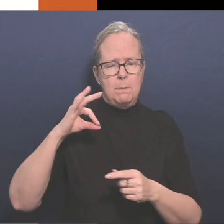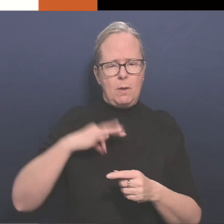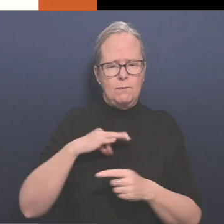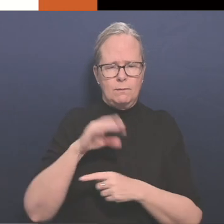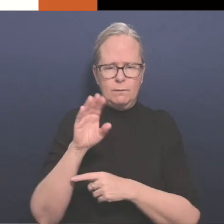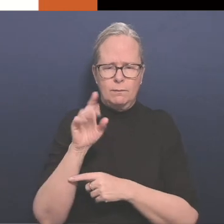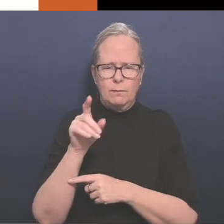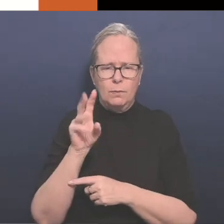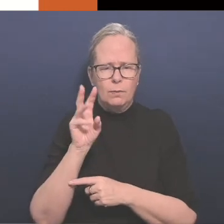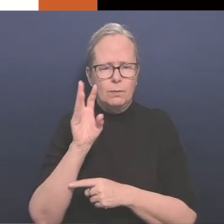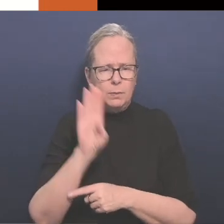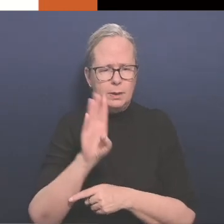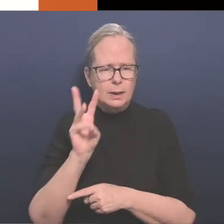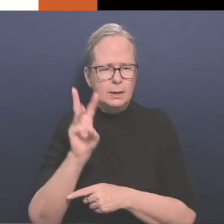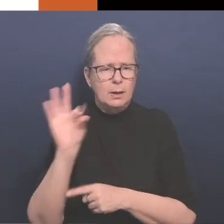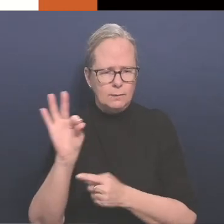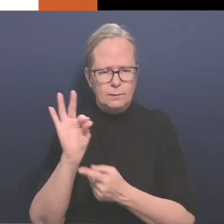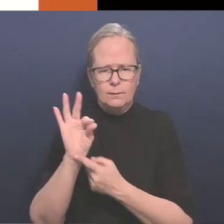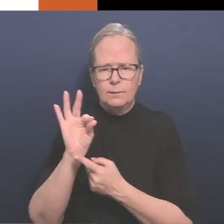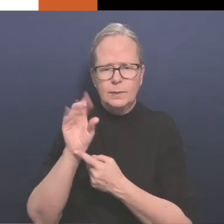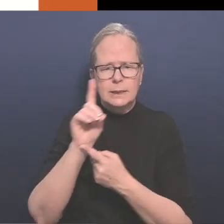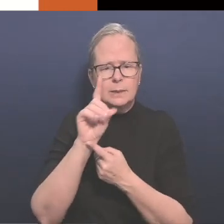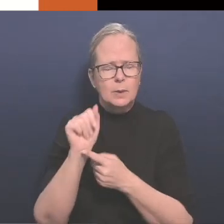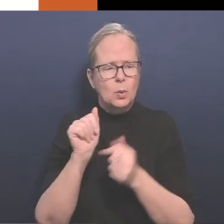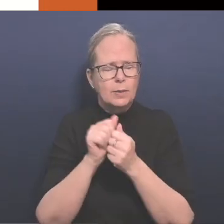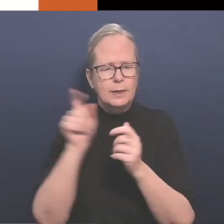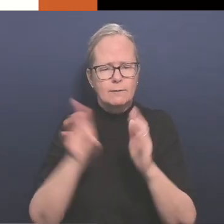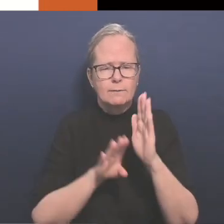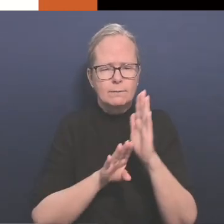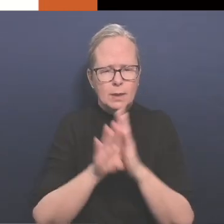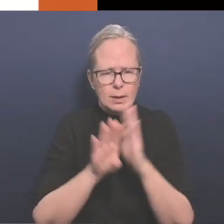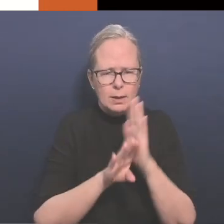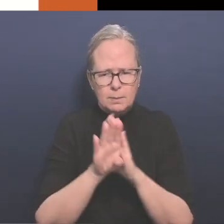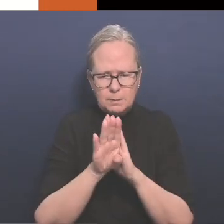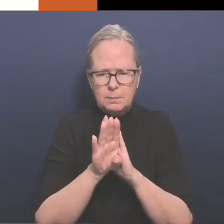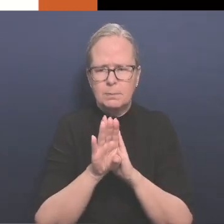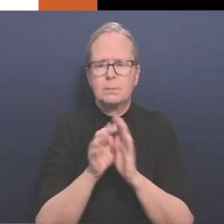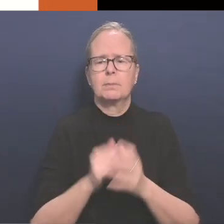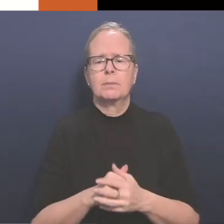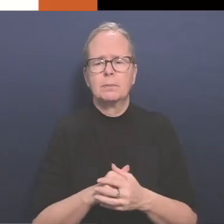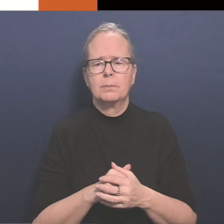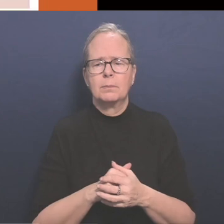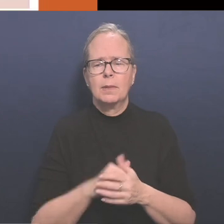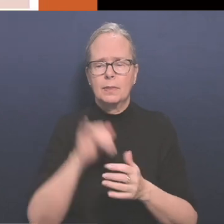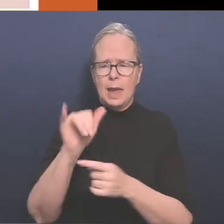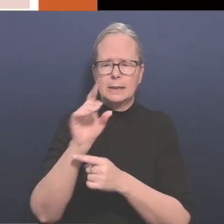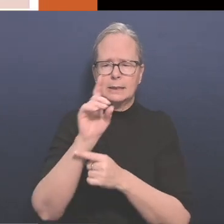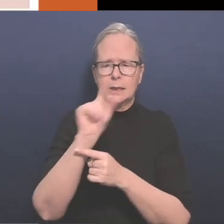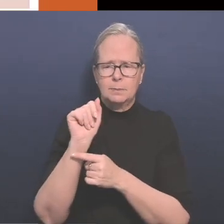for Food Security. So we thank them for their generous funding for these projects.